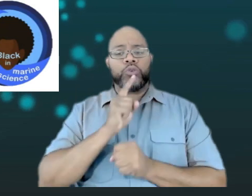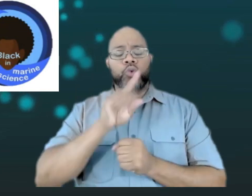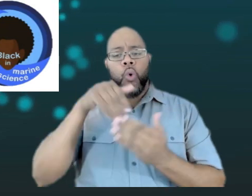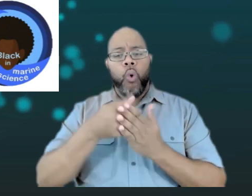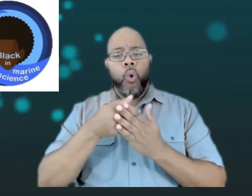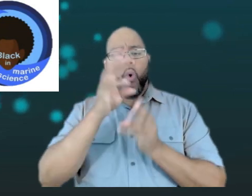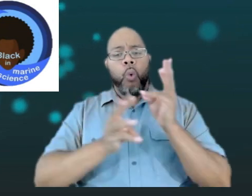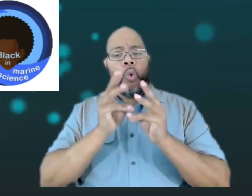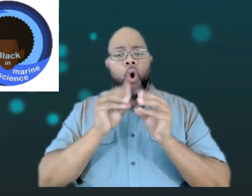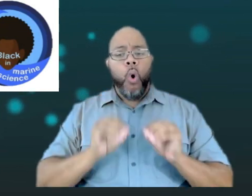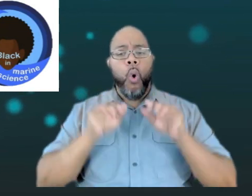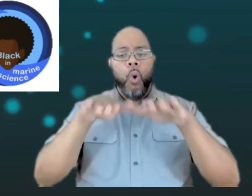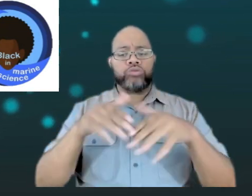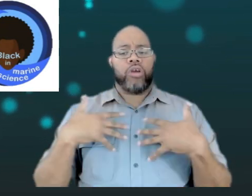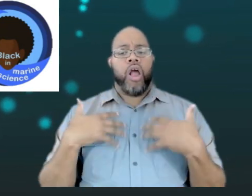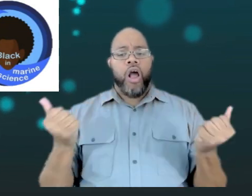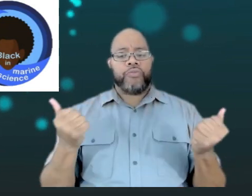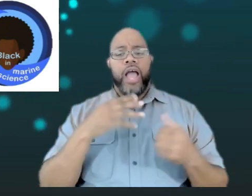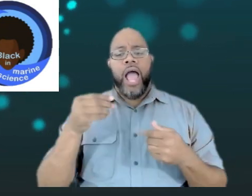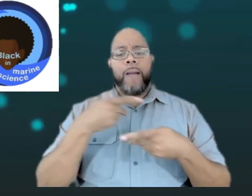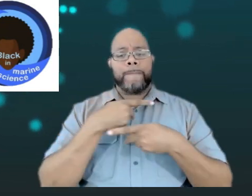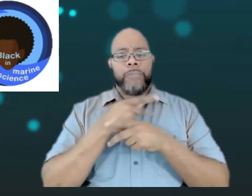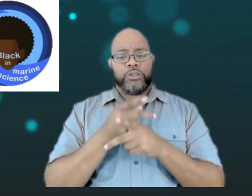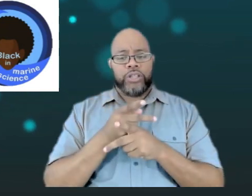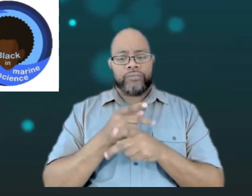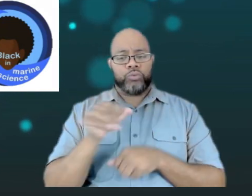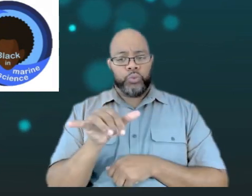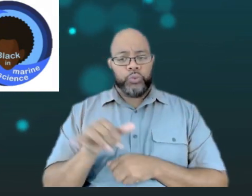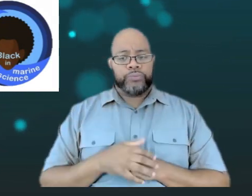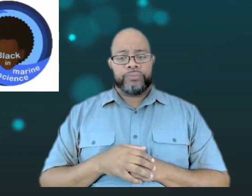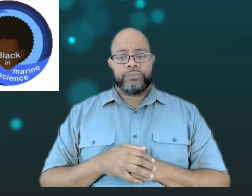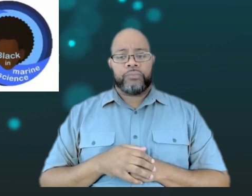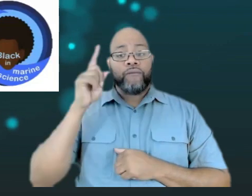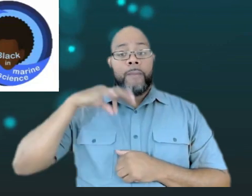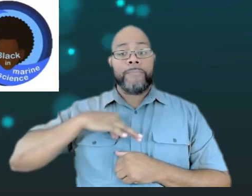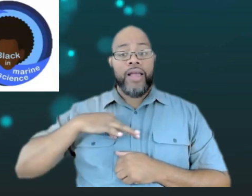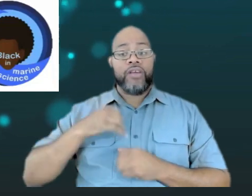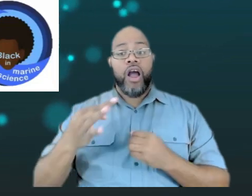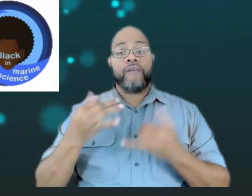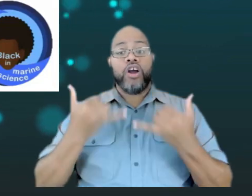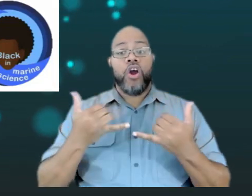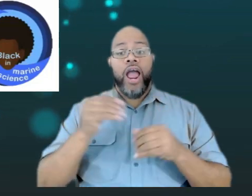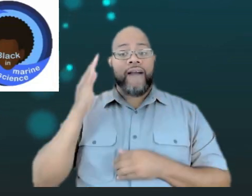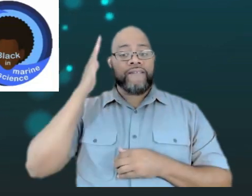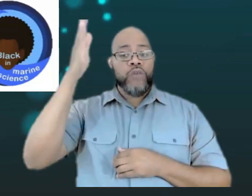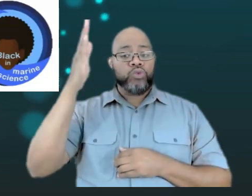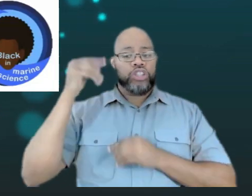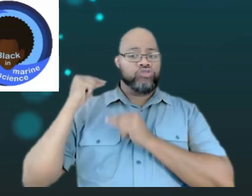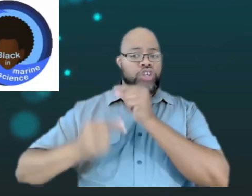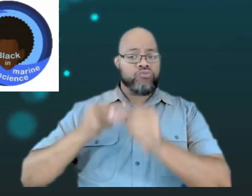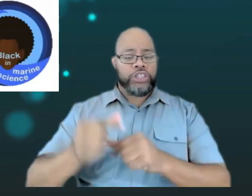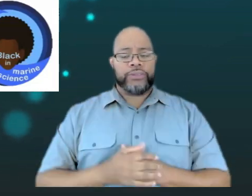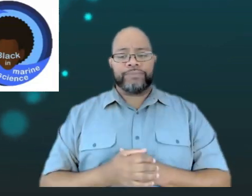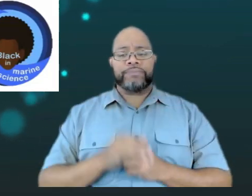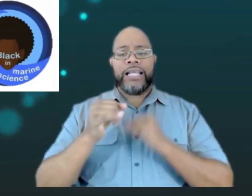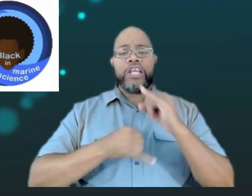entire global ocean is healthy and productive for the benefit of current and future generations.